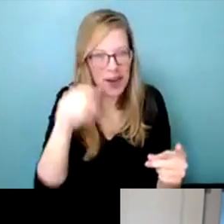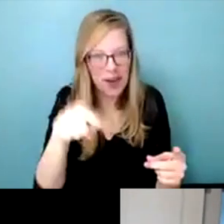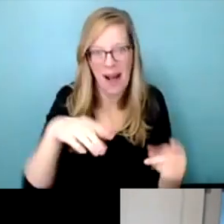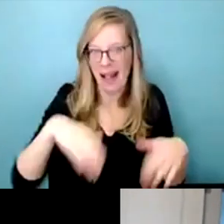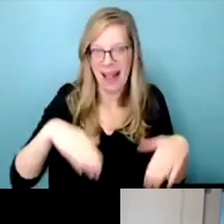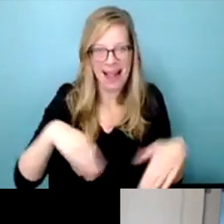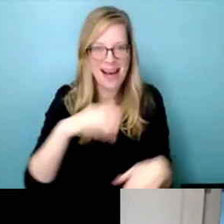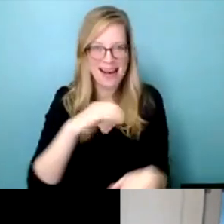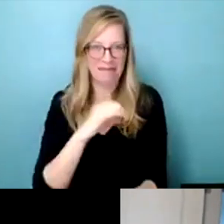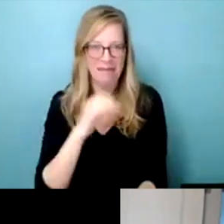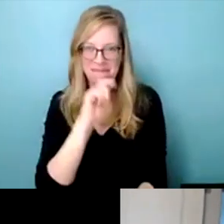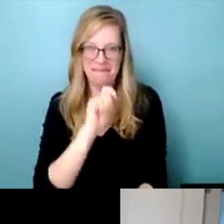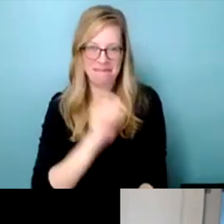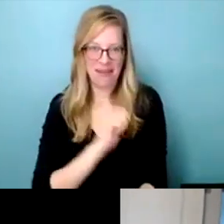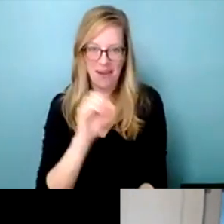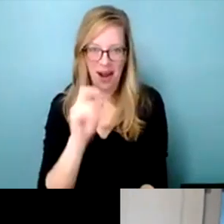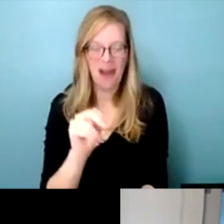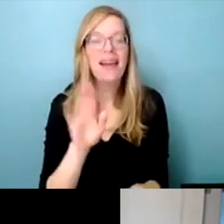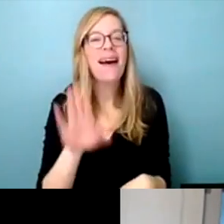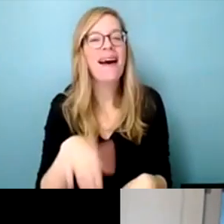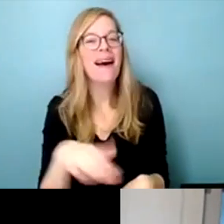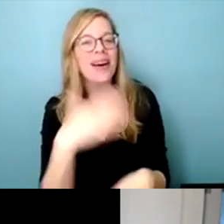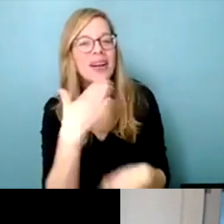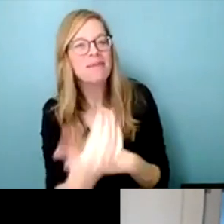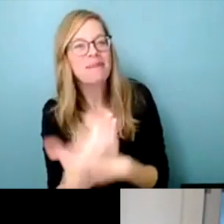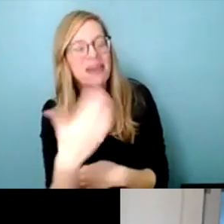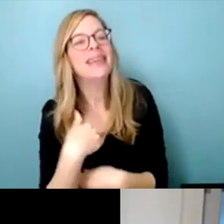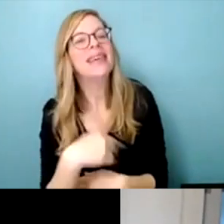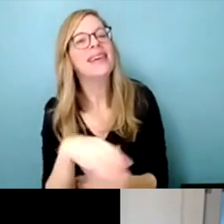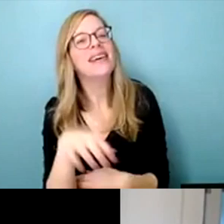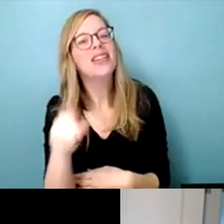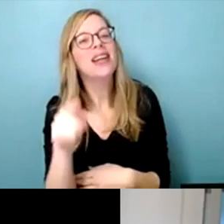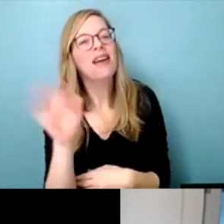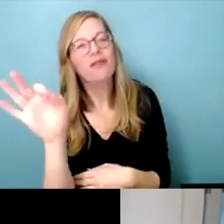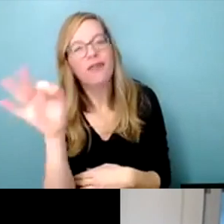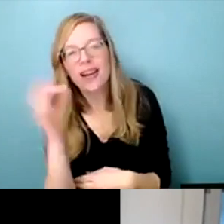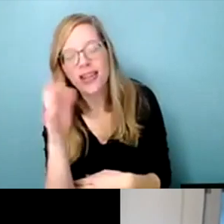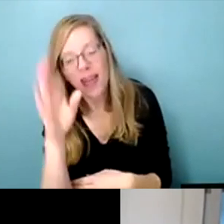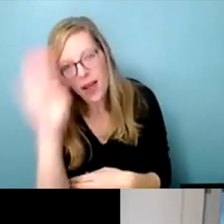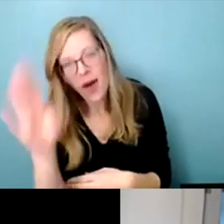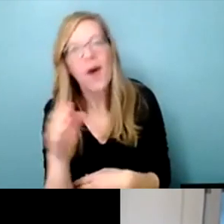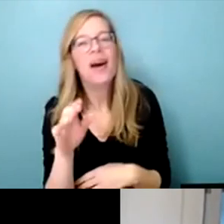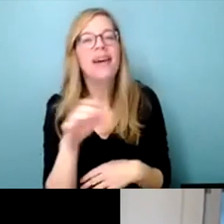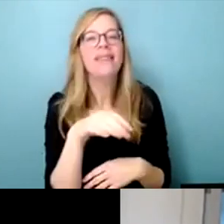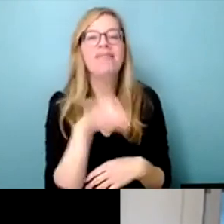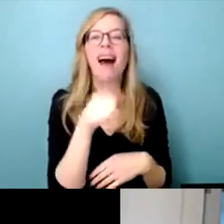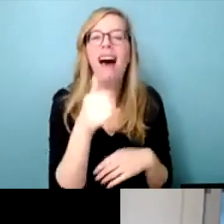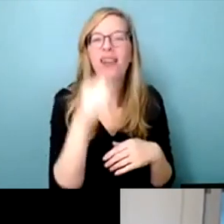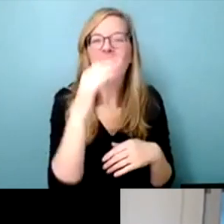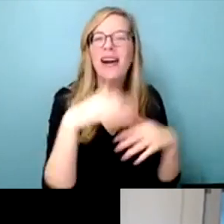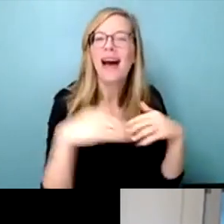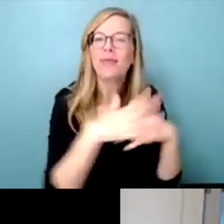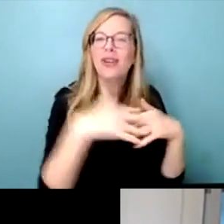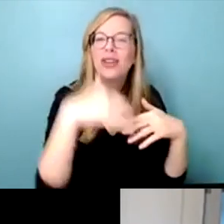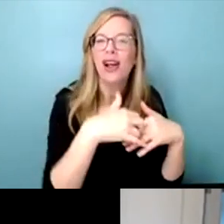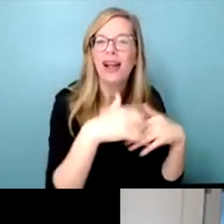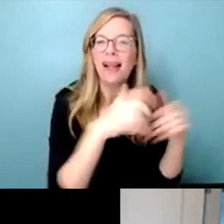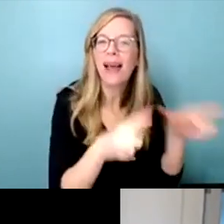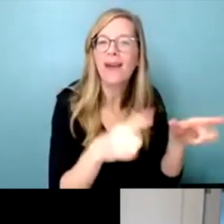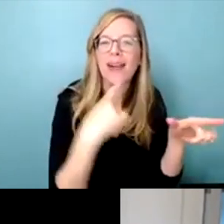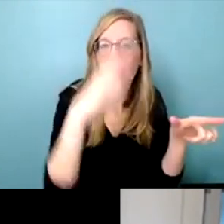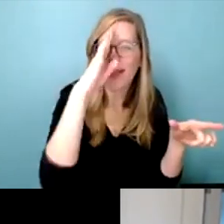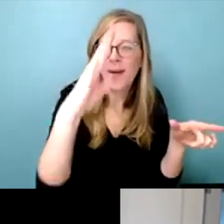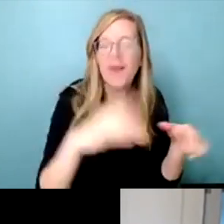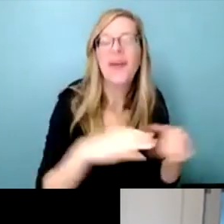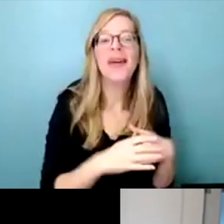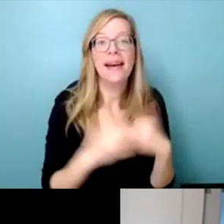Good morning, Anine, Tanse, Boju. Welcome, everybody. Welcome to this morning's session. And thank you for that lovely